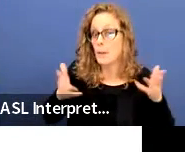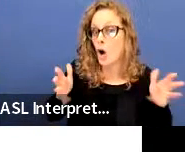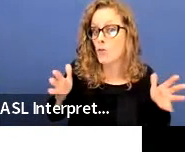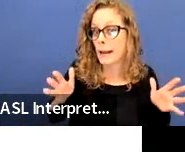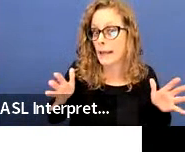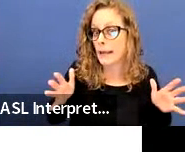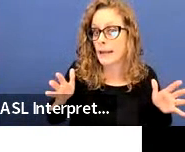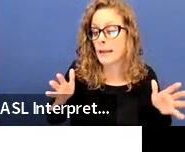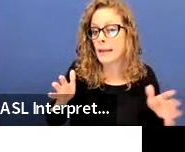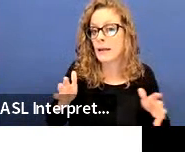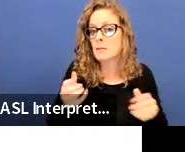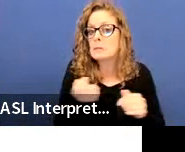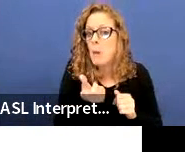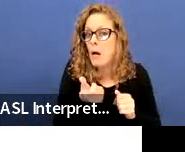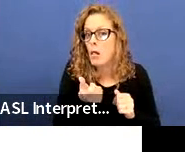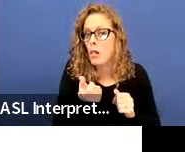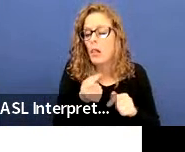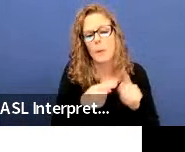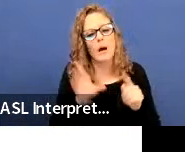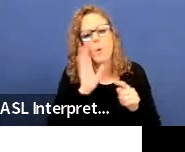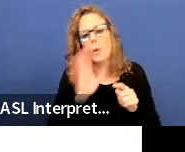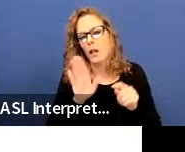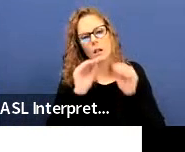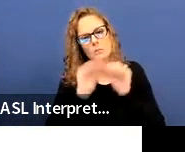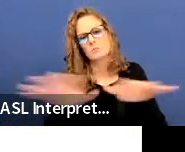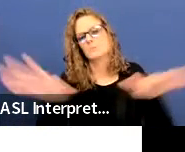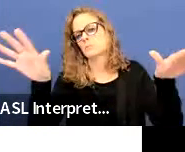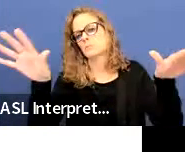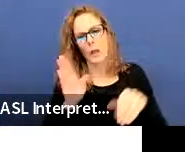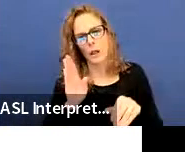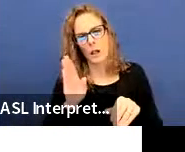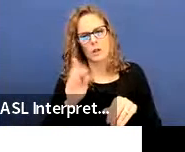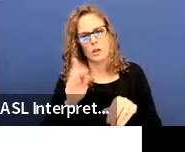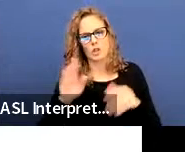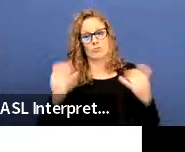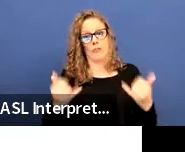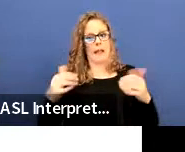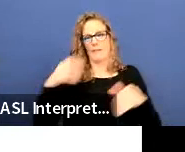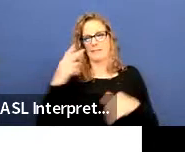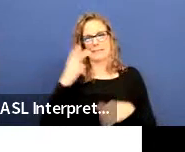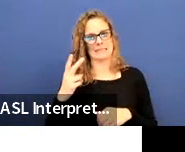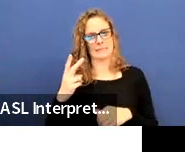small extent, but we just haven't seen it yet. Next slide.